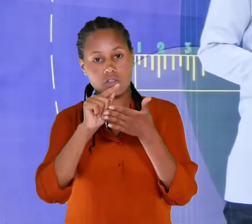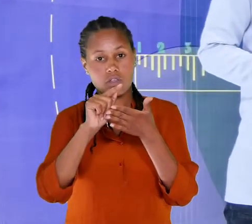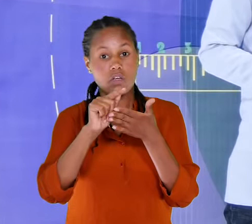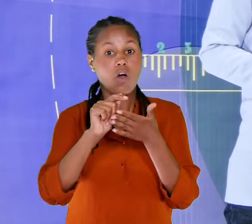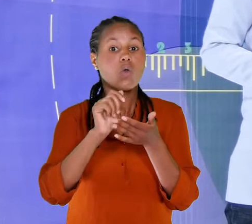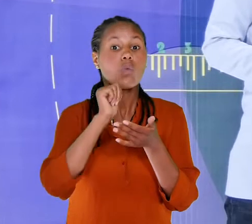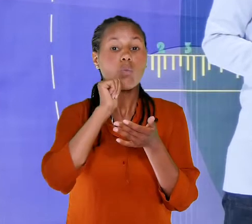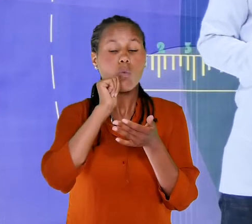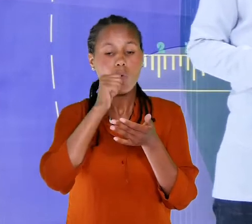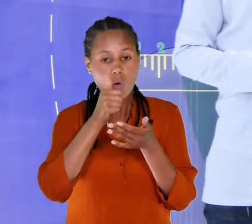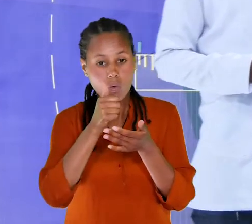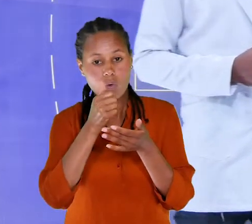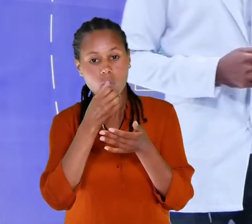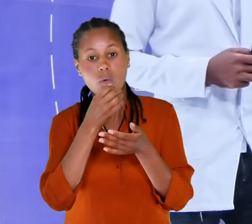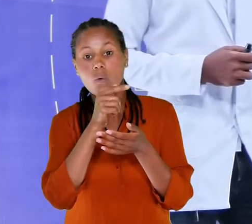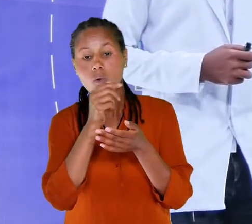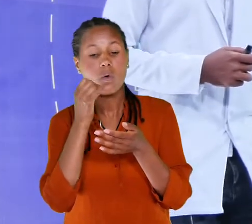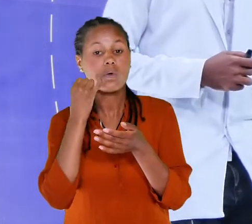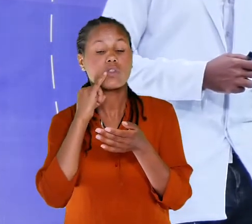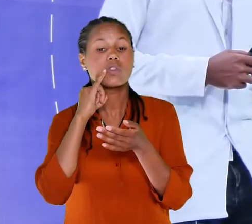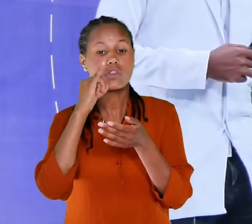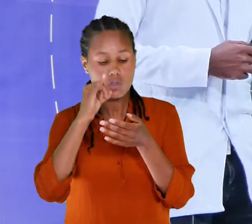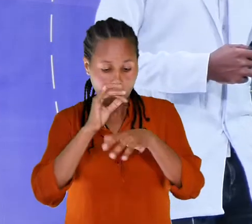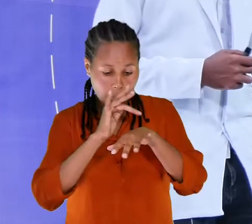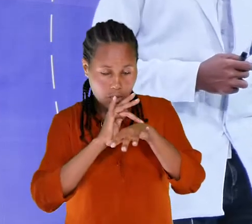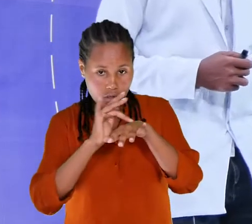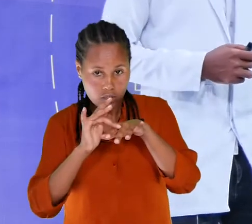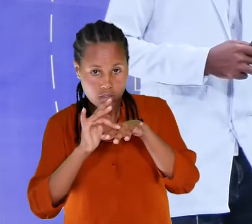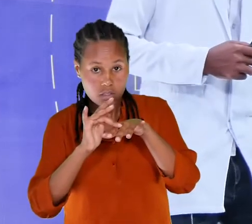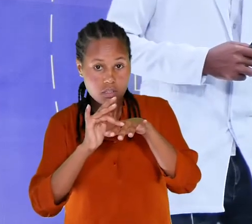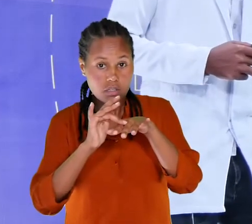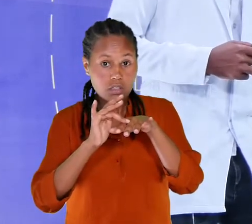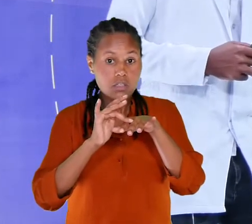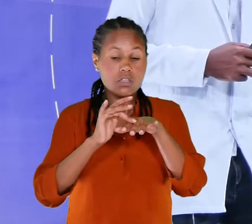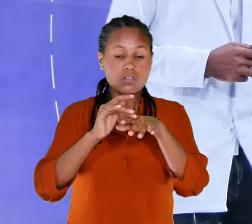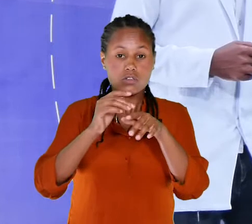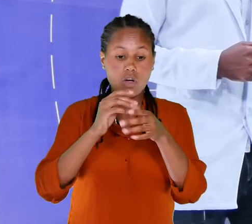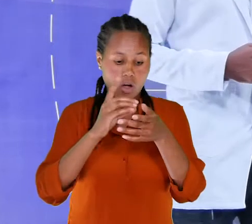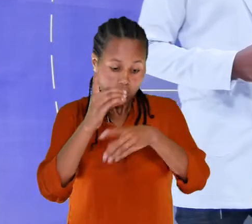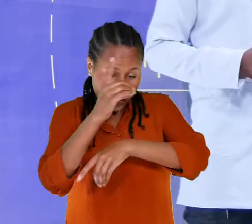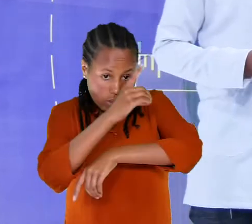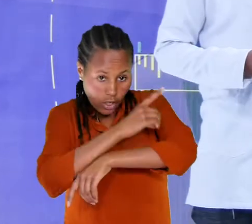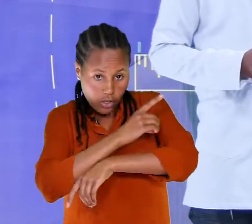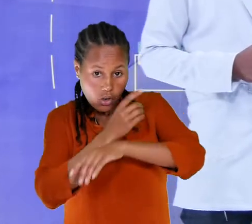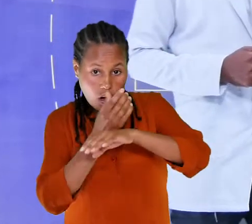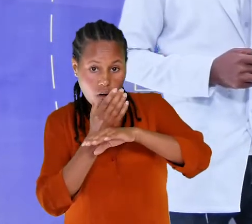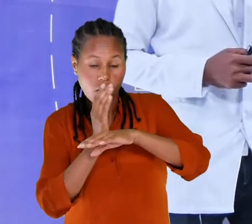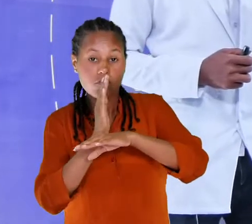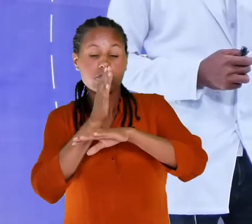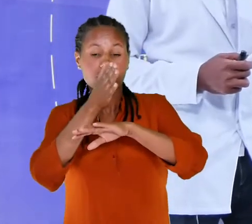Tomorrow is blank. The day after that day is Wednesday.